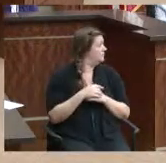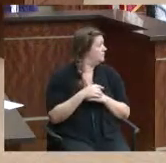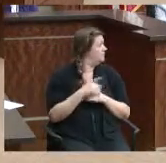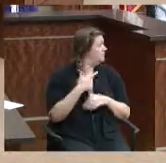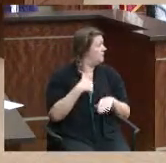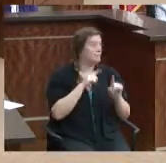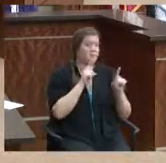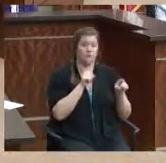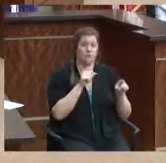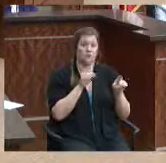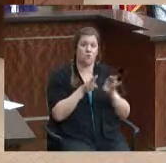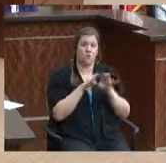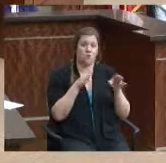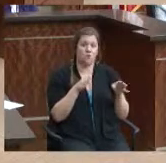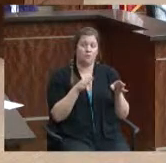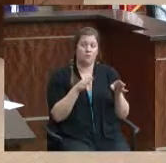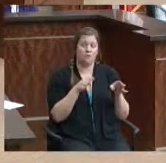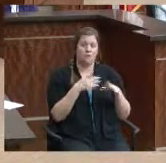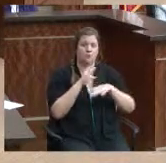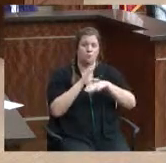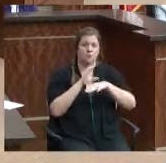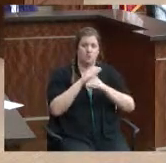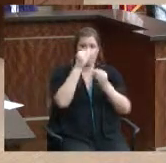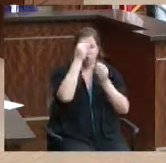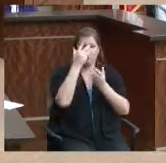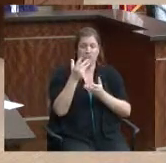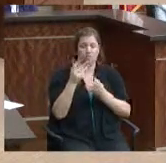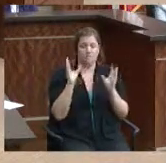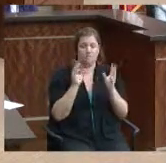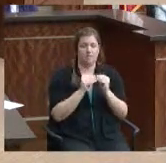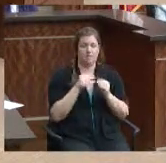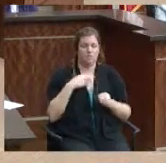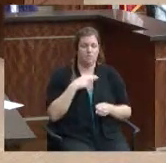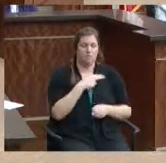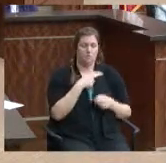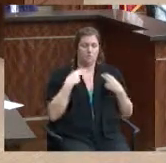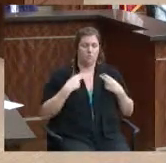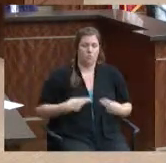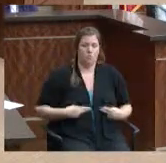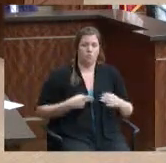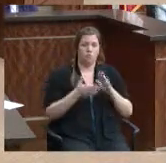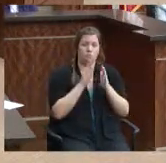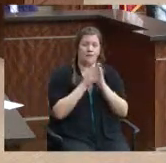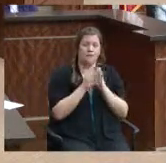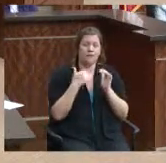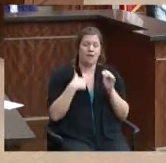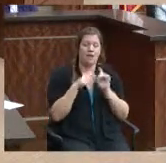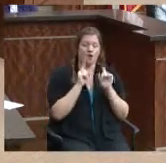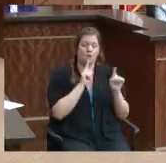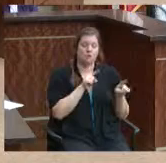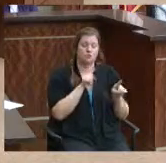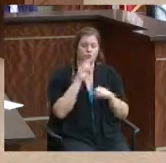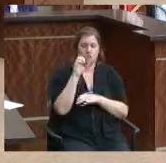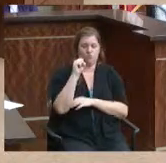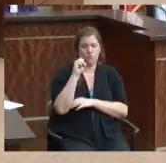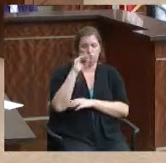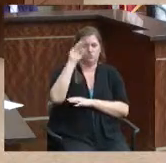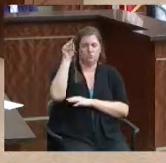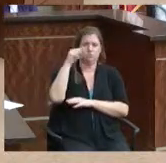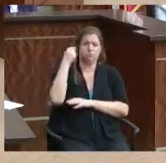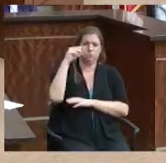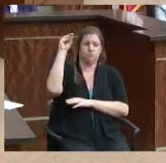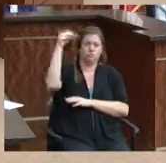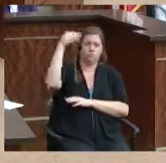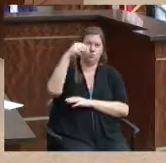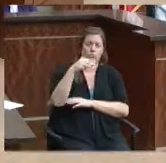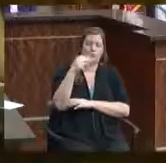I attended the Oakland Presbyterian's informational meeting on human trafficking, and I also attended the solar energy meeting that was in the